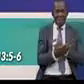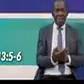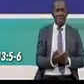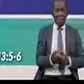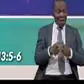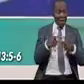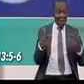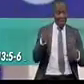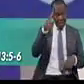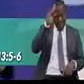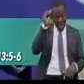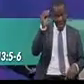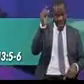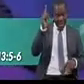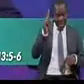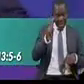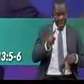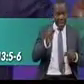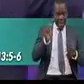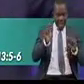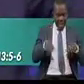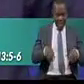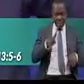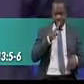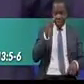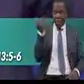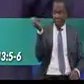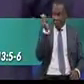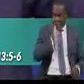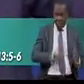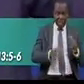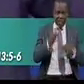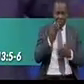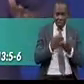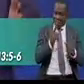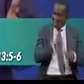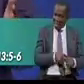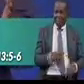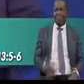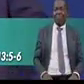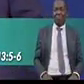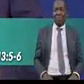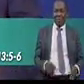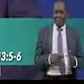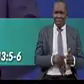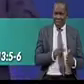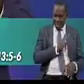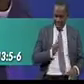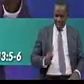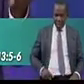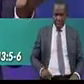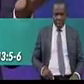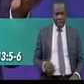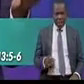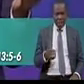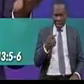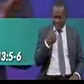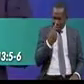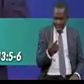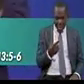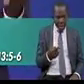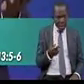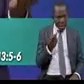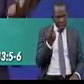armies can be foolish, thoughtless. They said, look at the sea opening. They had never seen anything like that